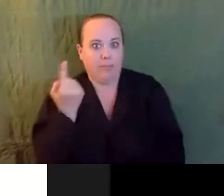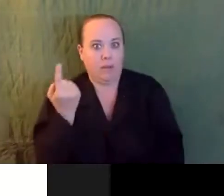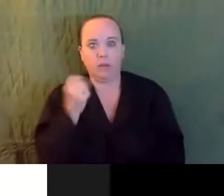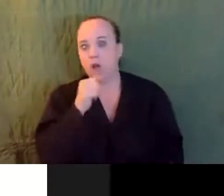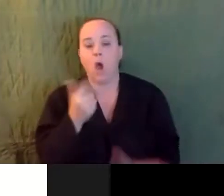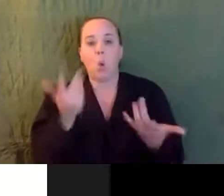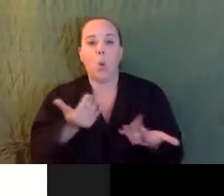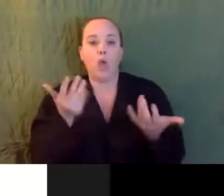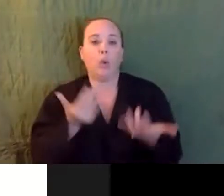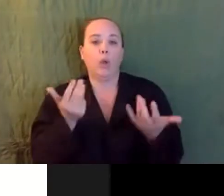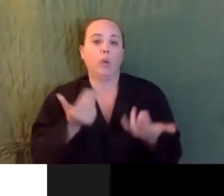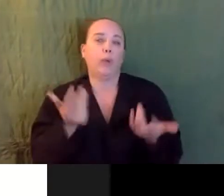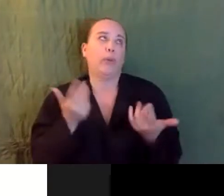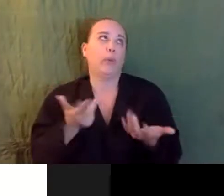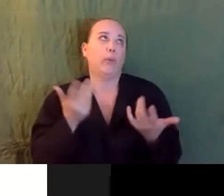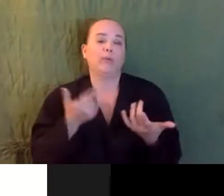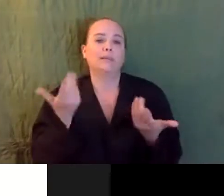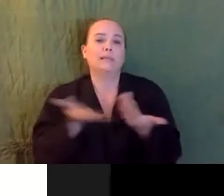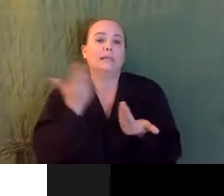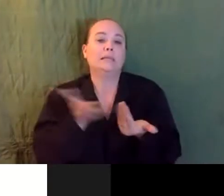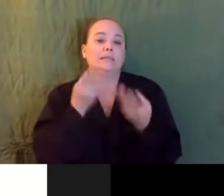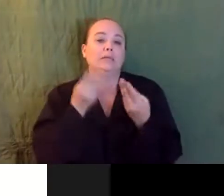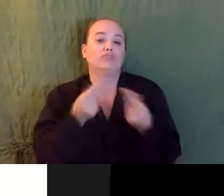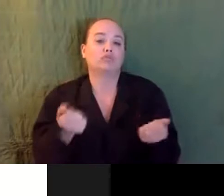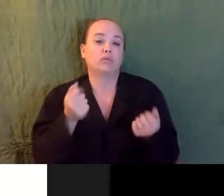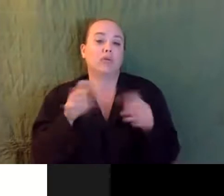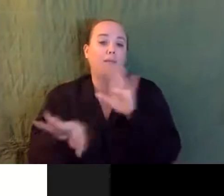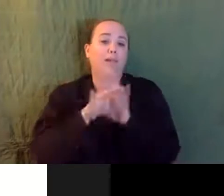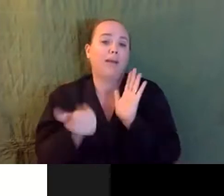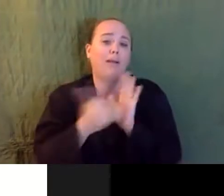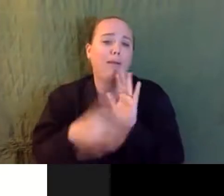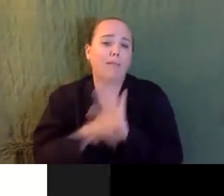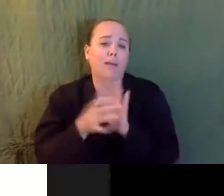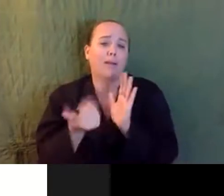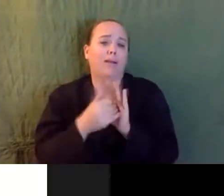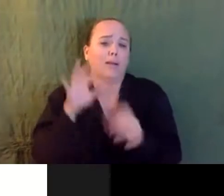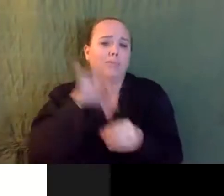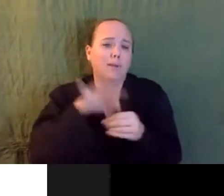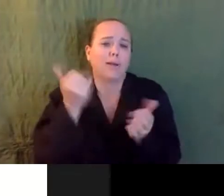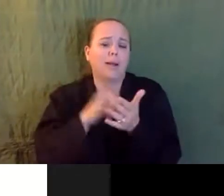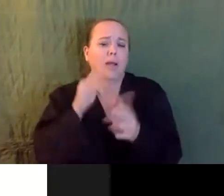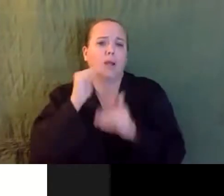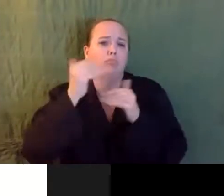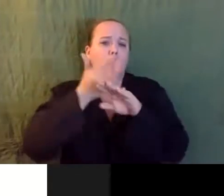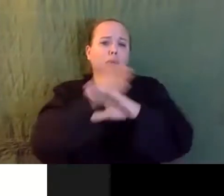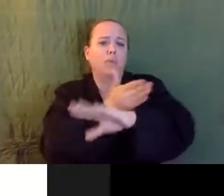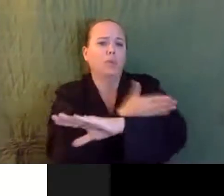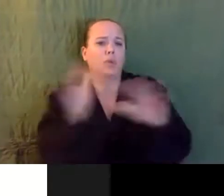waiting on issues that are convenient to get elected and reelected, just to climb that ladder and have nothing